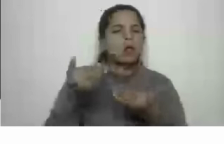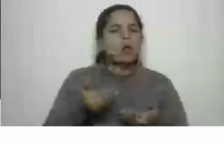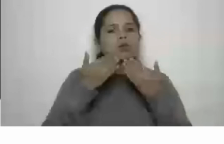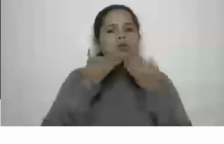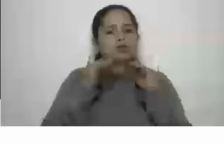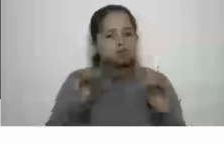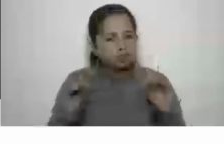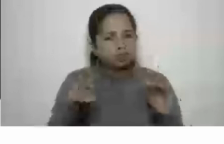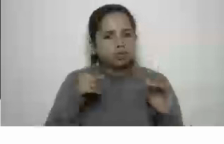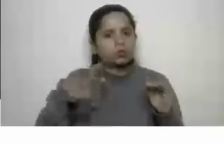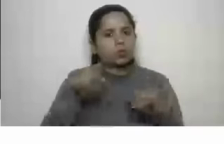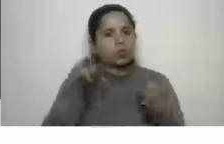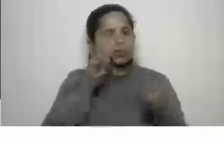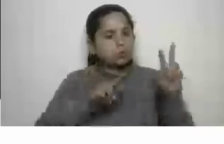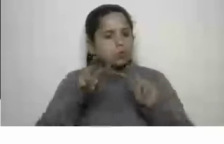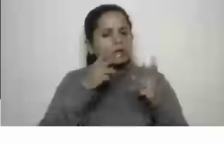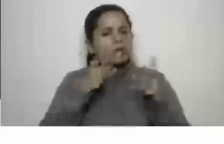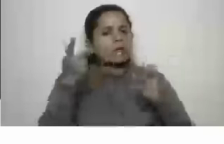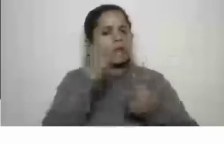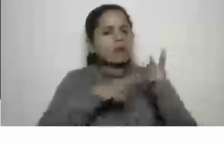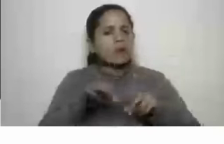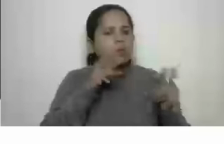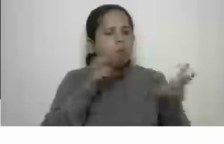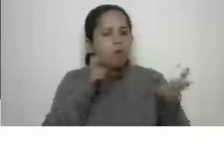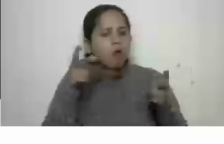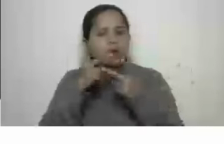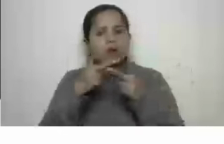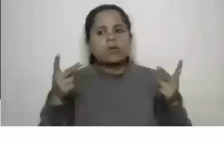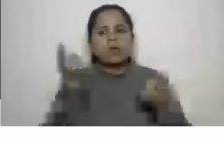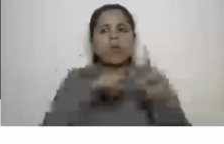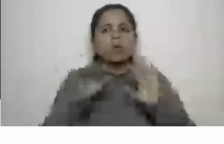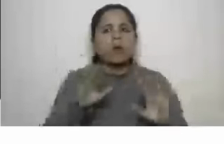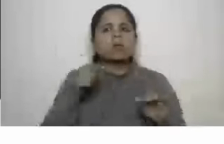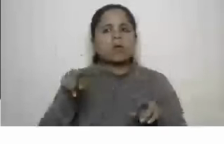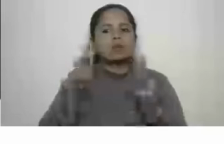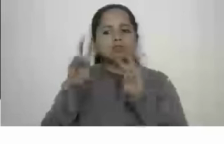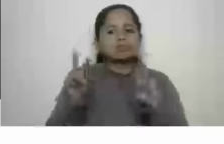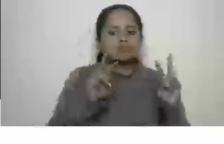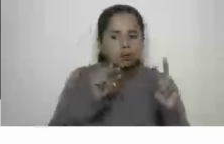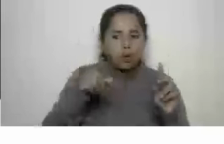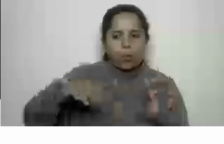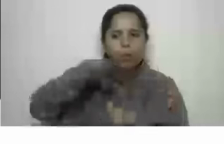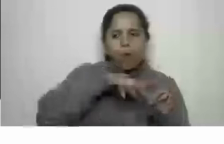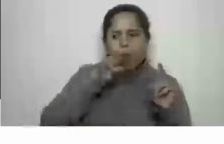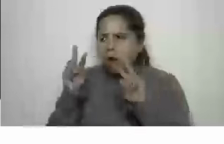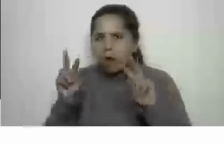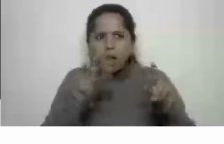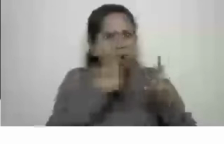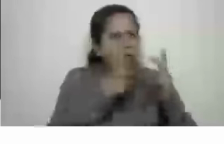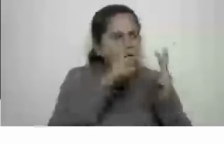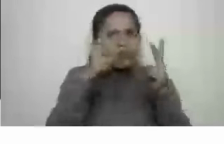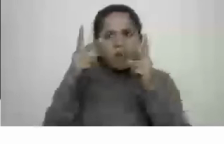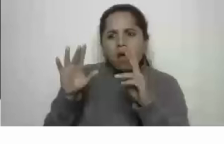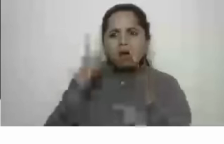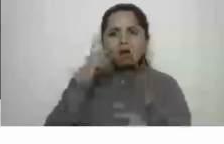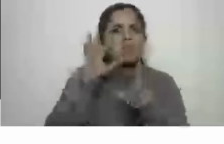students to share the different languages and varieties of languages they observe in their surroundings. Like